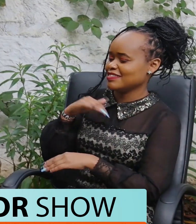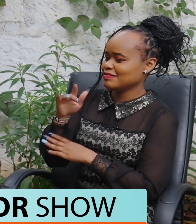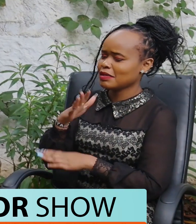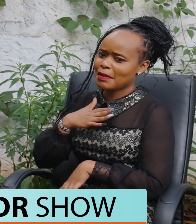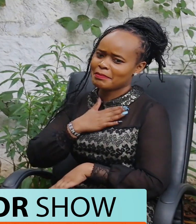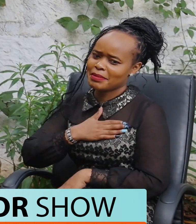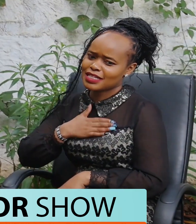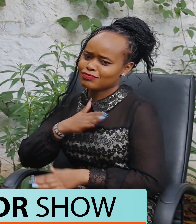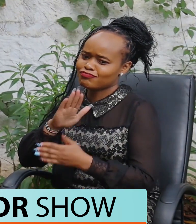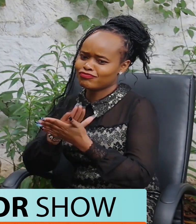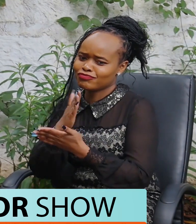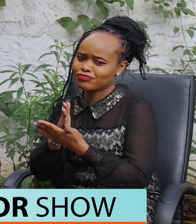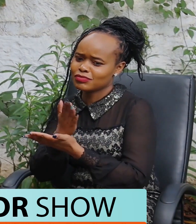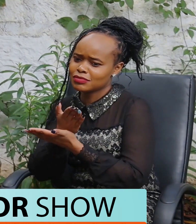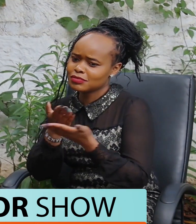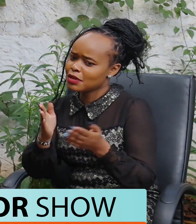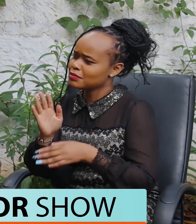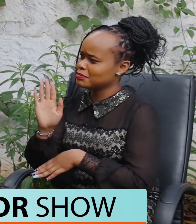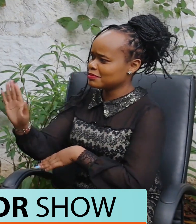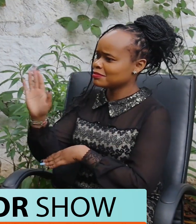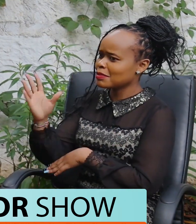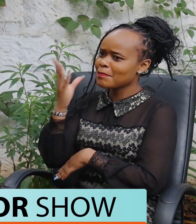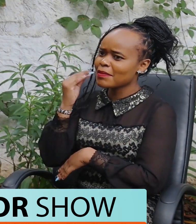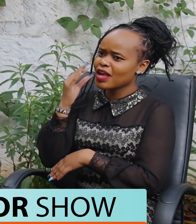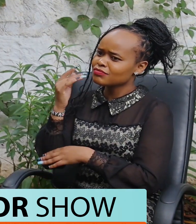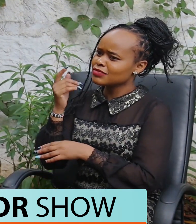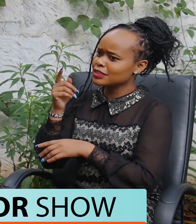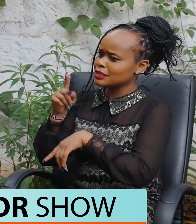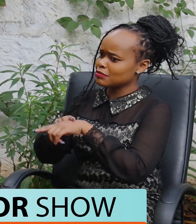That is so true.